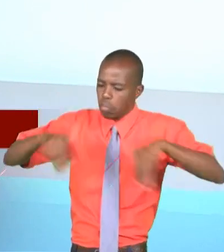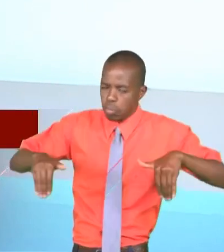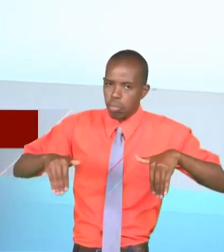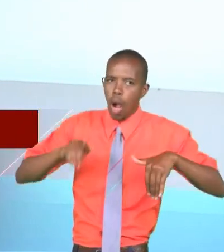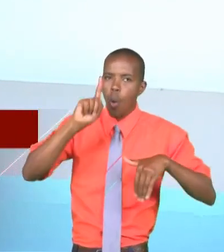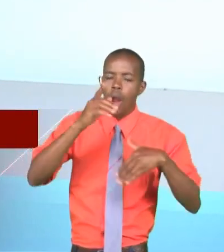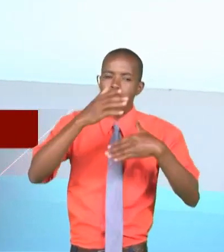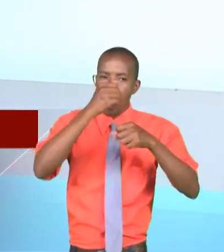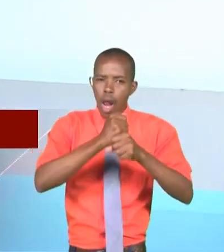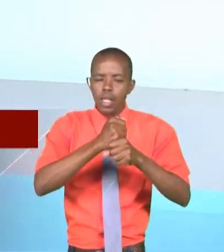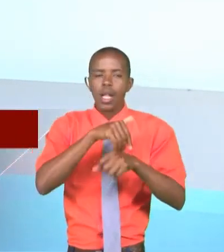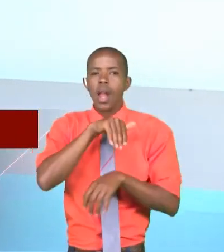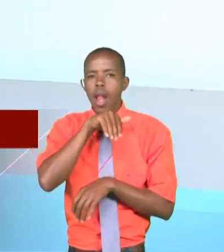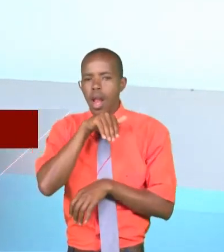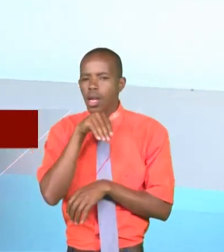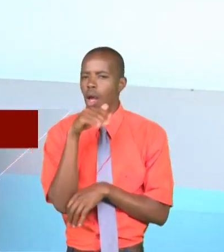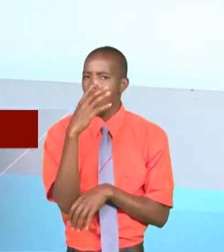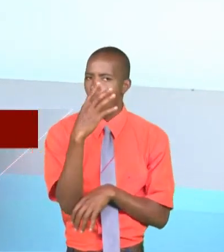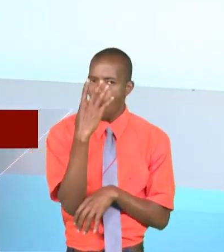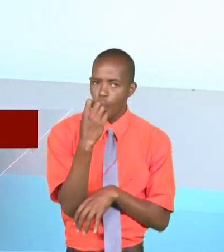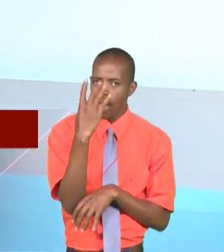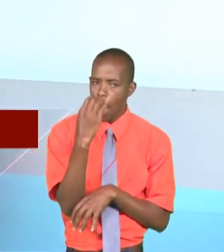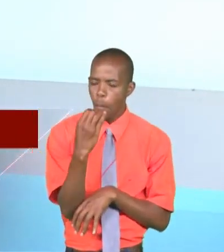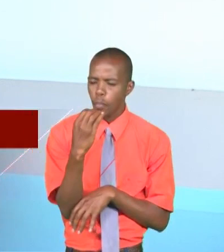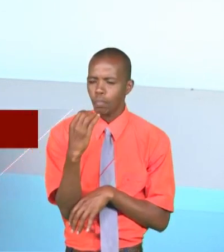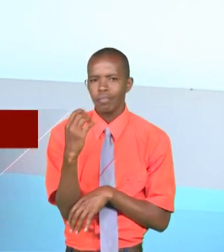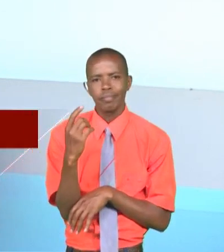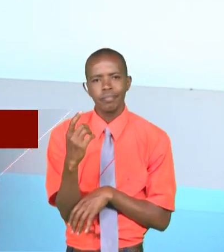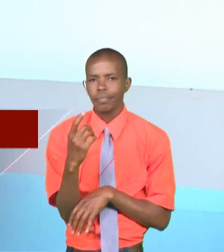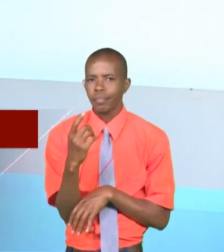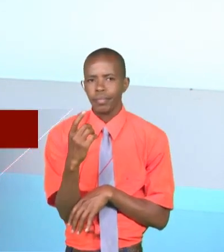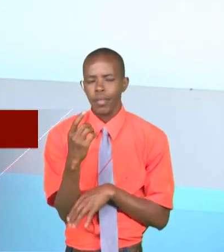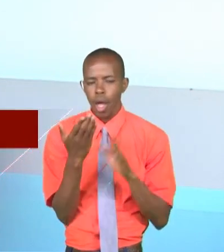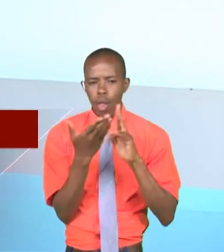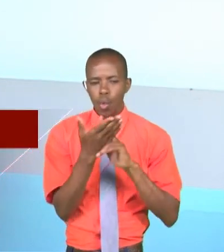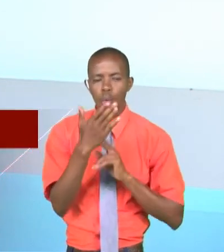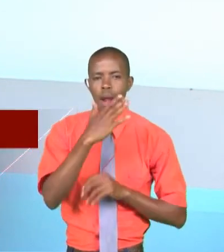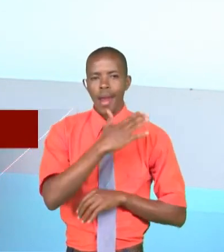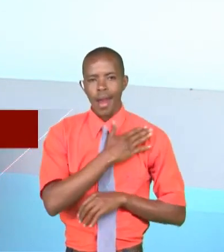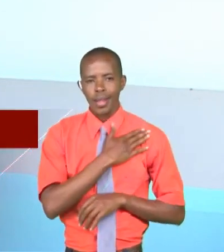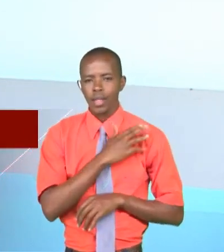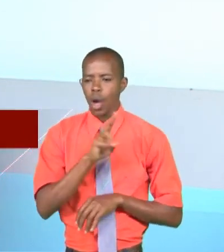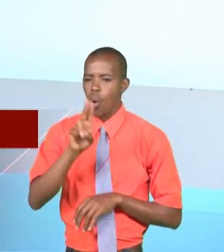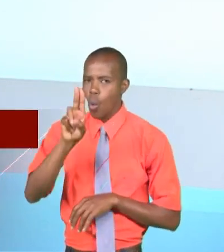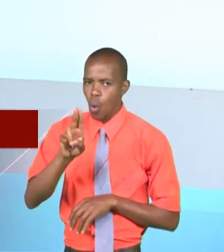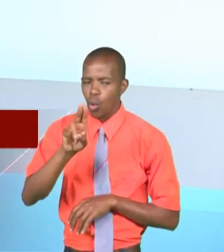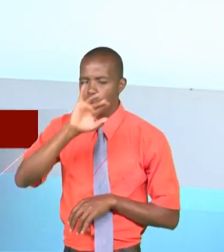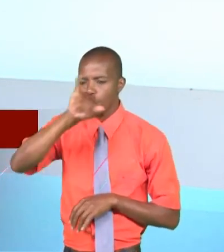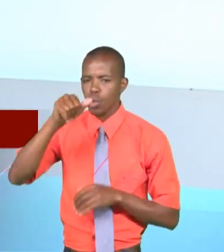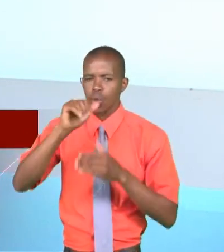alliance from Raila Odinga's ODM. Raila Odinga's ODM. Through NASA and Uhuru Kenyatta,